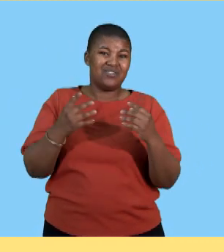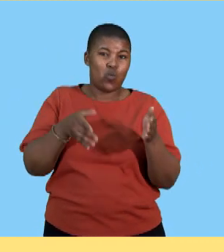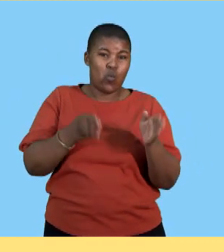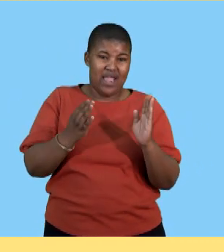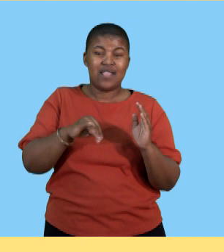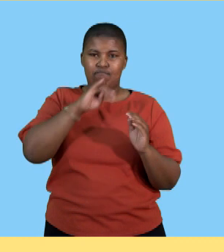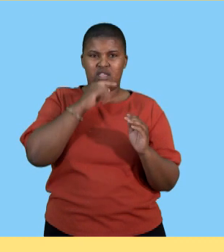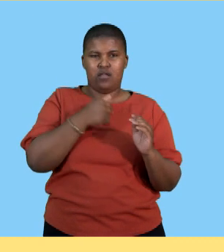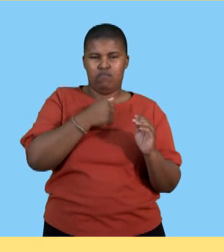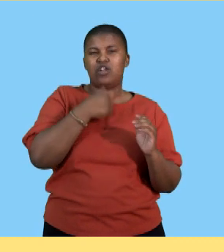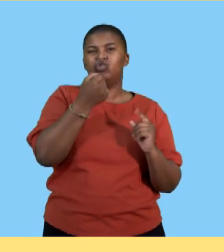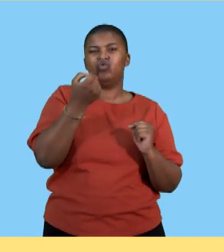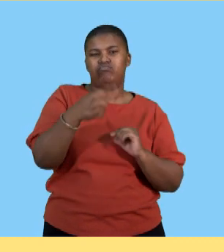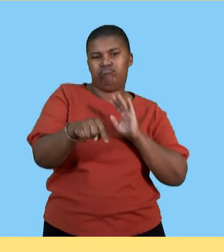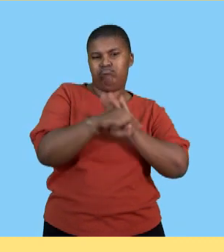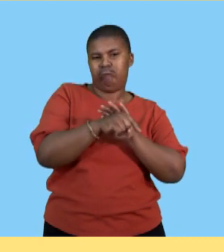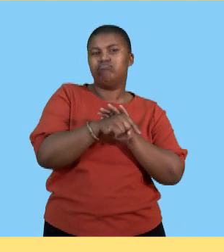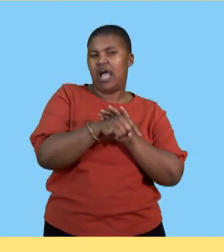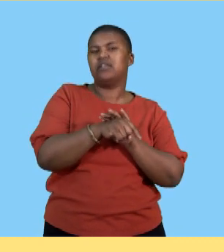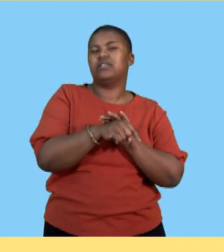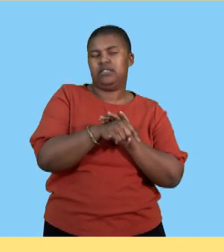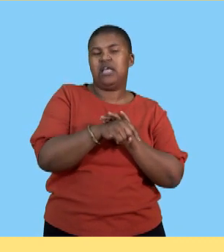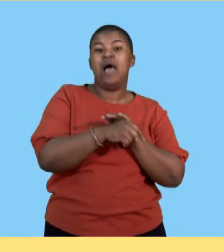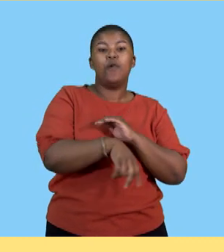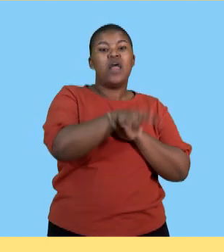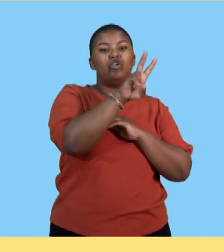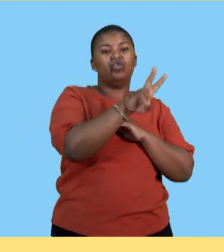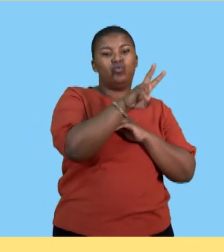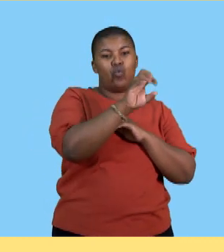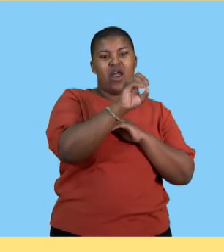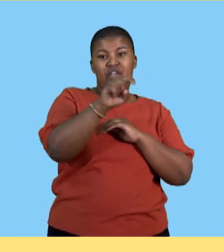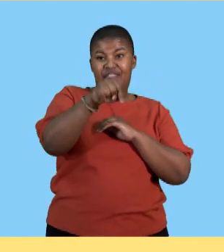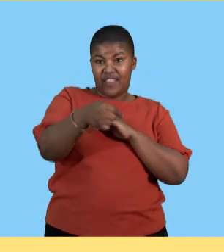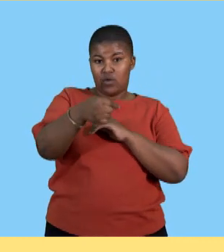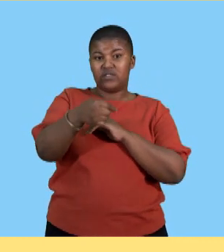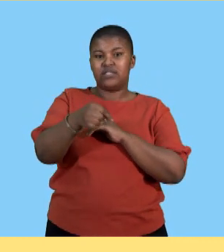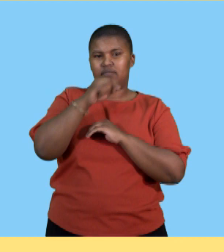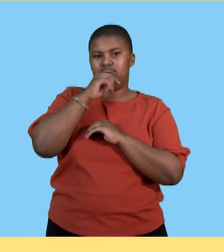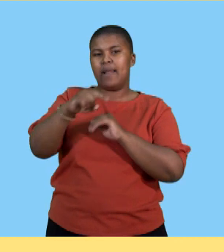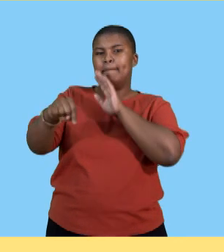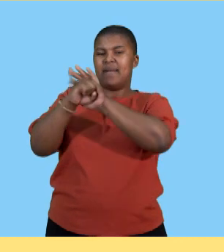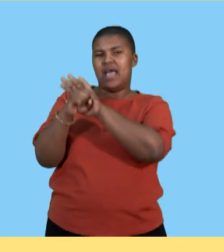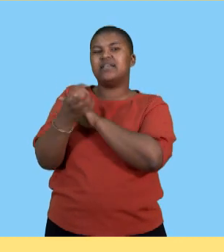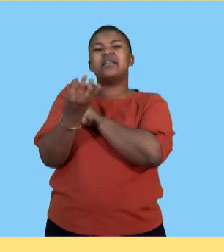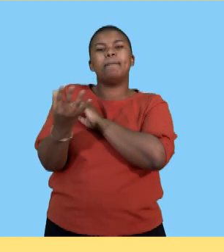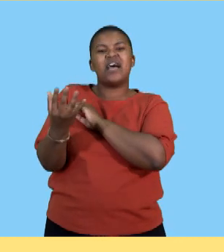depreciation on my vehicles. And that is 20,000. So come here and